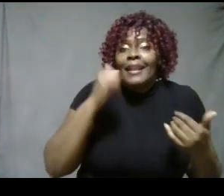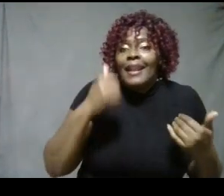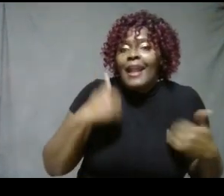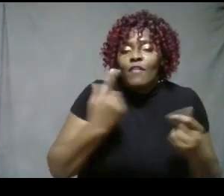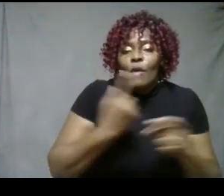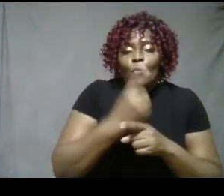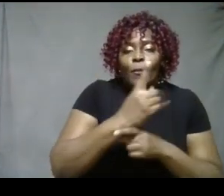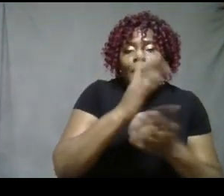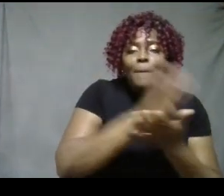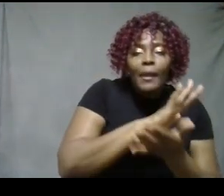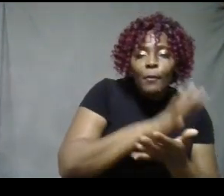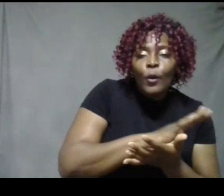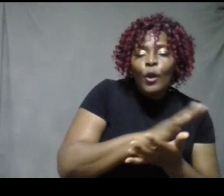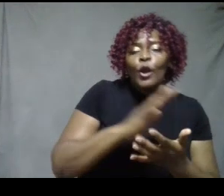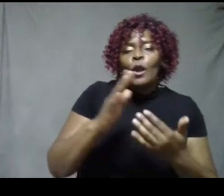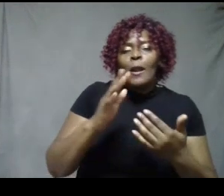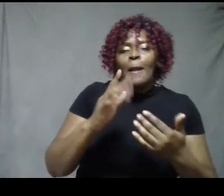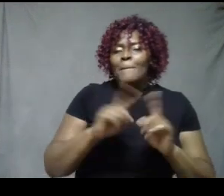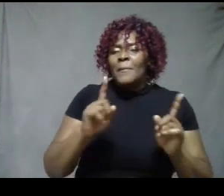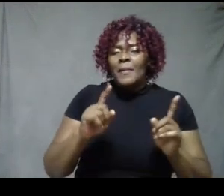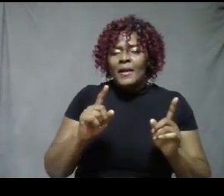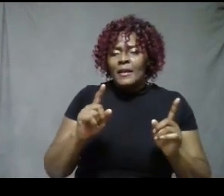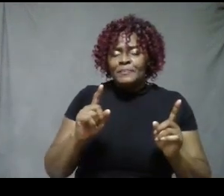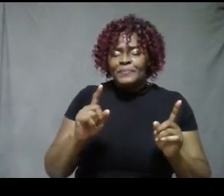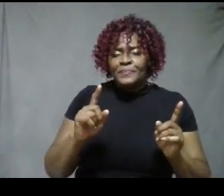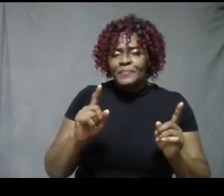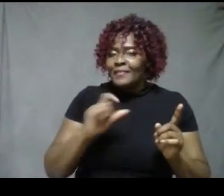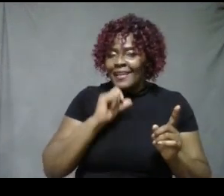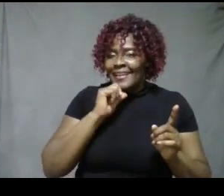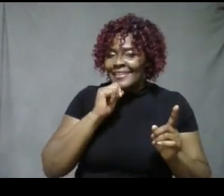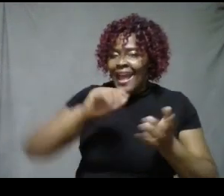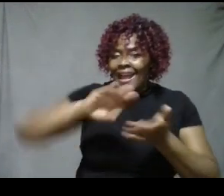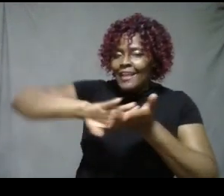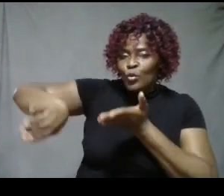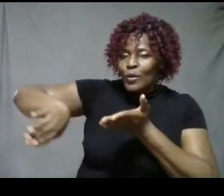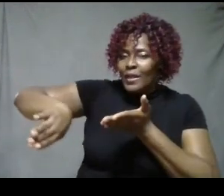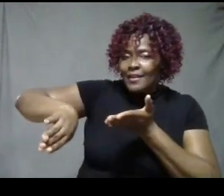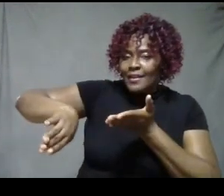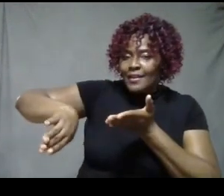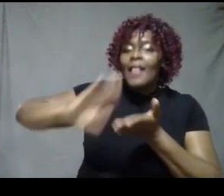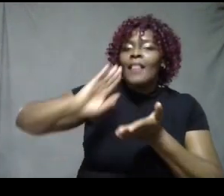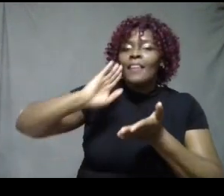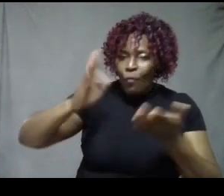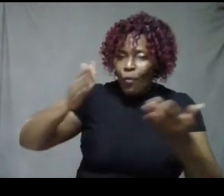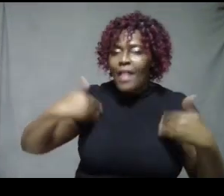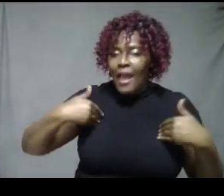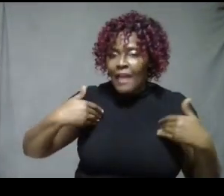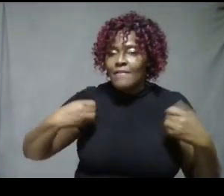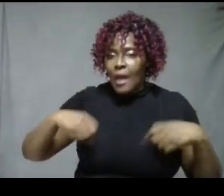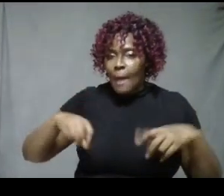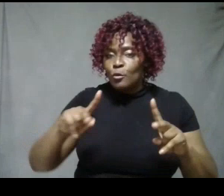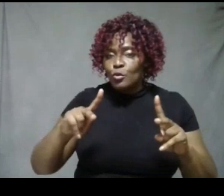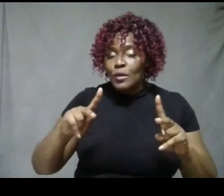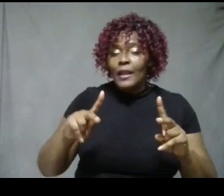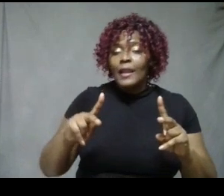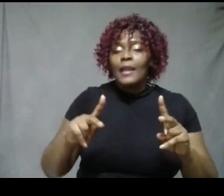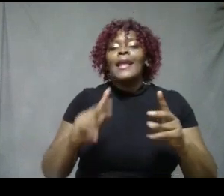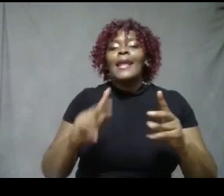said, but it does not actually exclude them, right? So they will still have that opportunity after